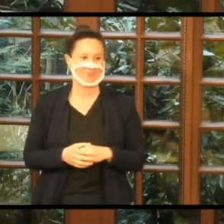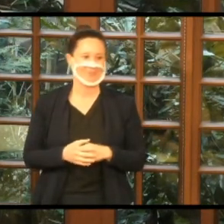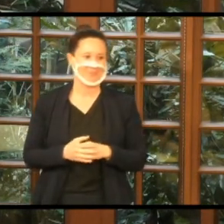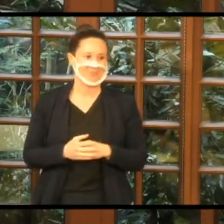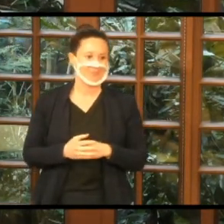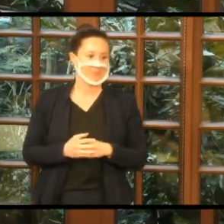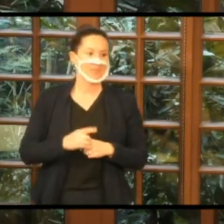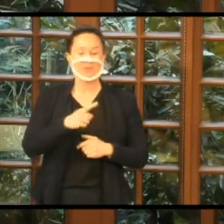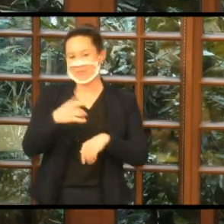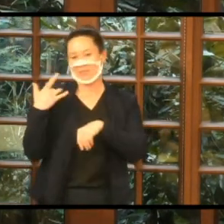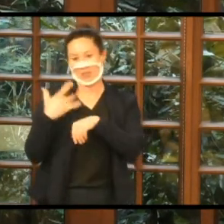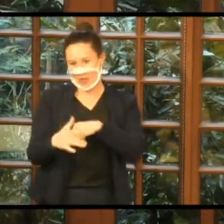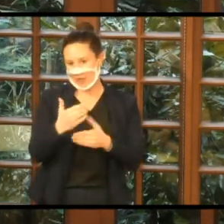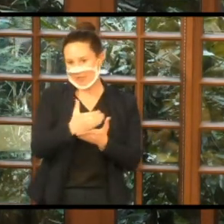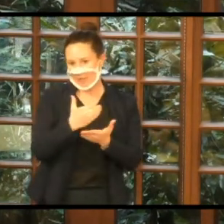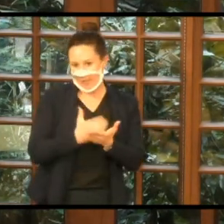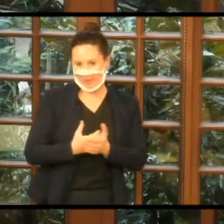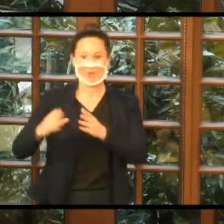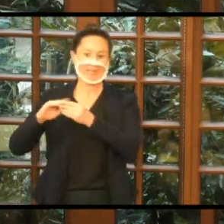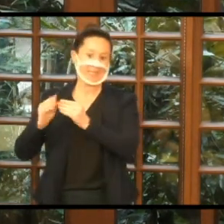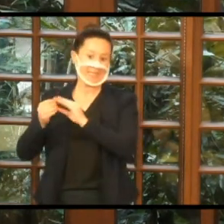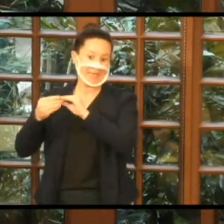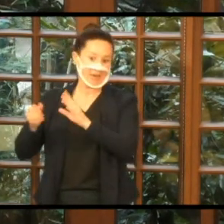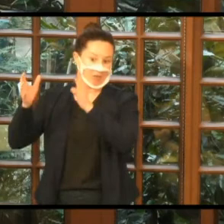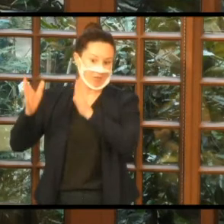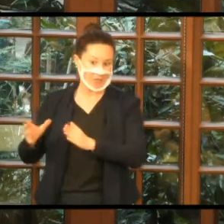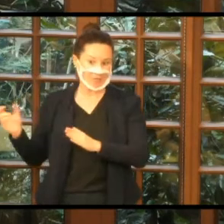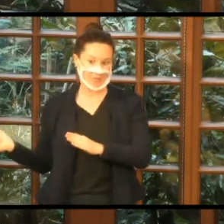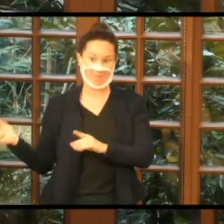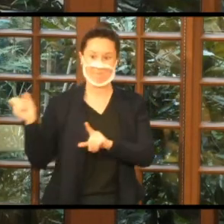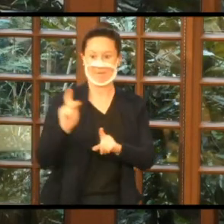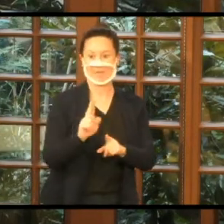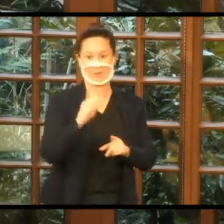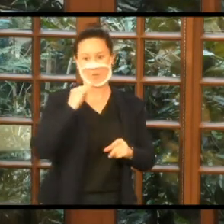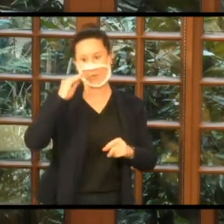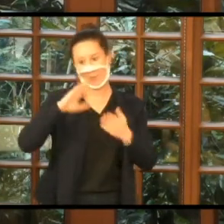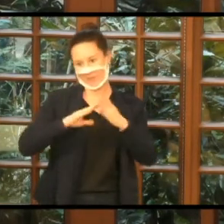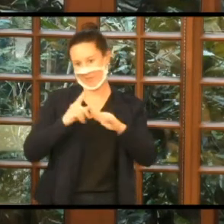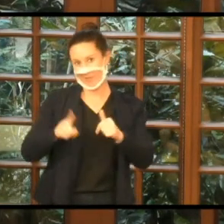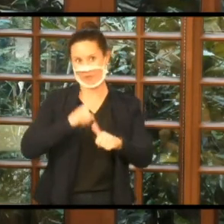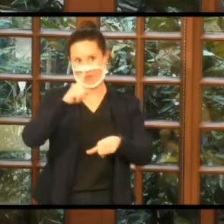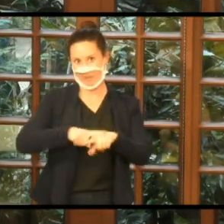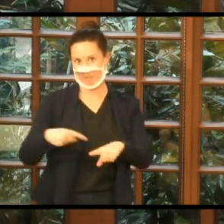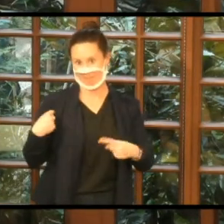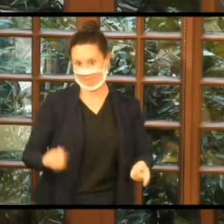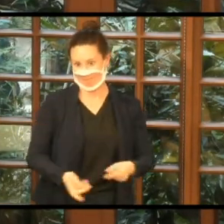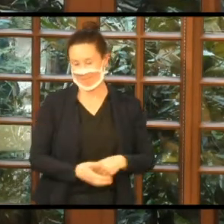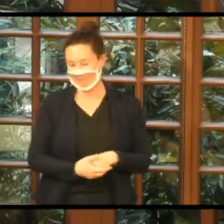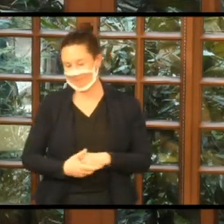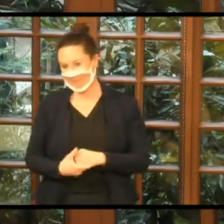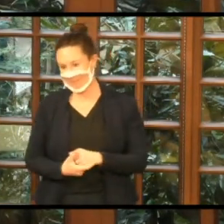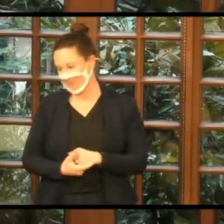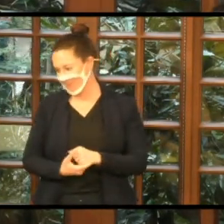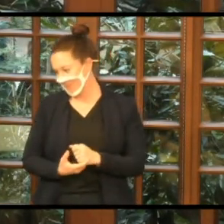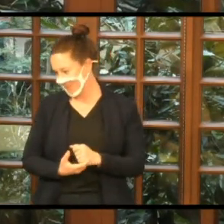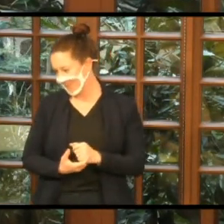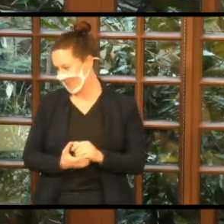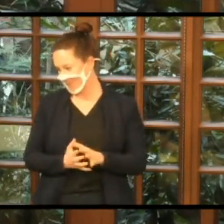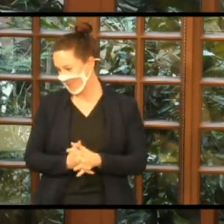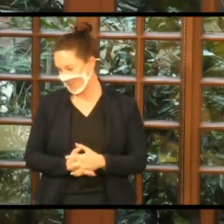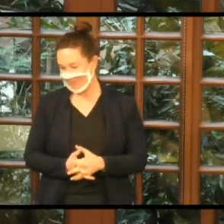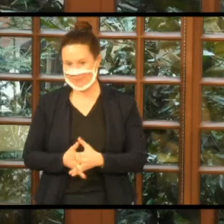point in the book, it's an early chapter. The narrator is returning to her hometown for the first time in a long while. All